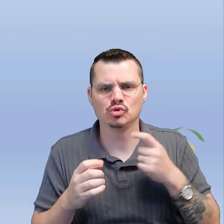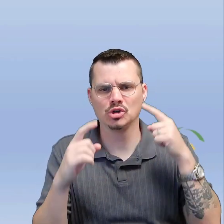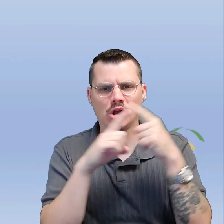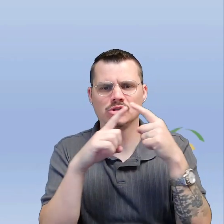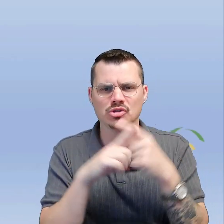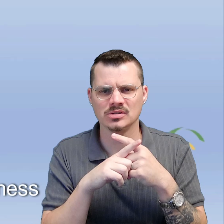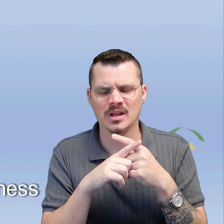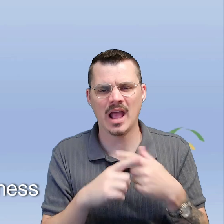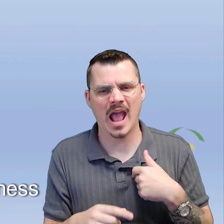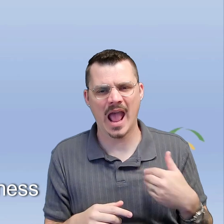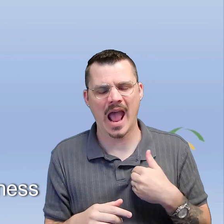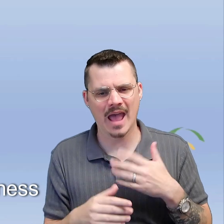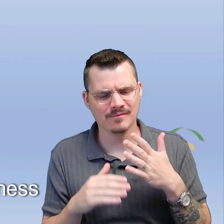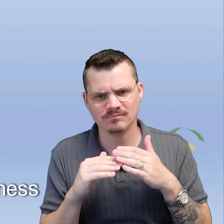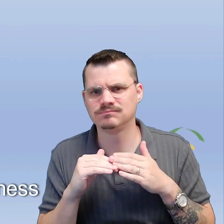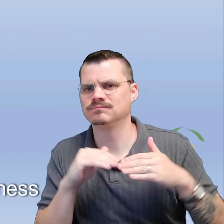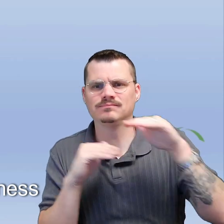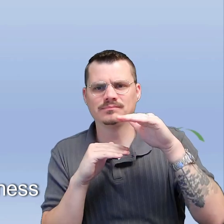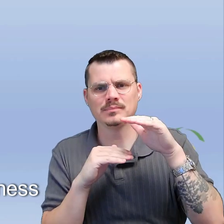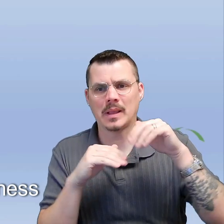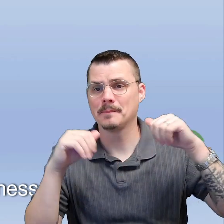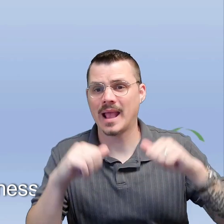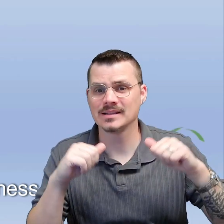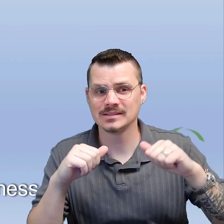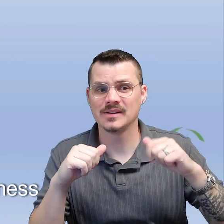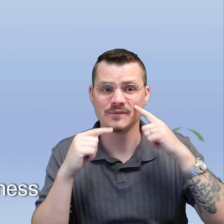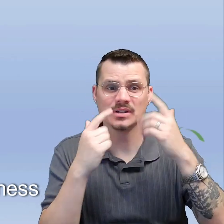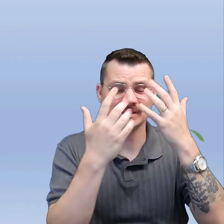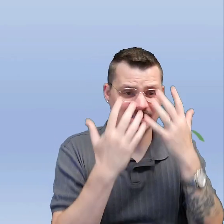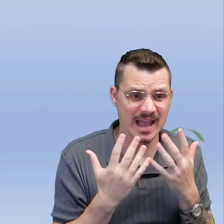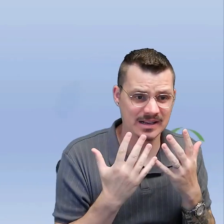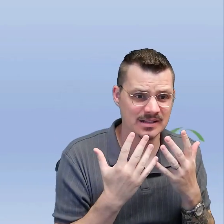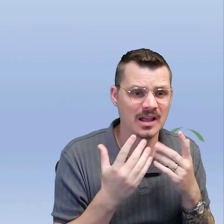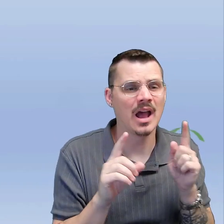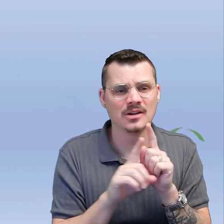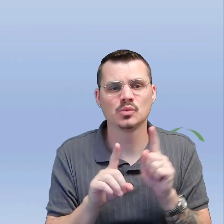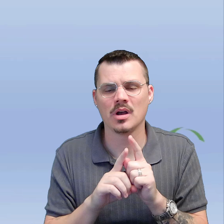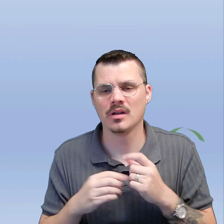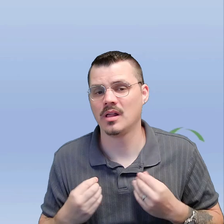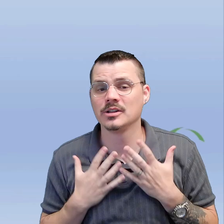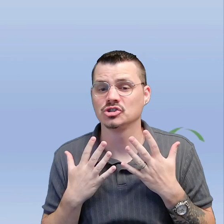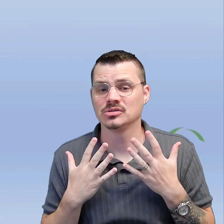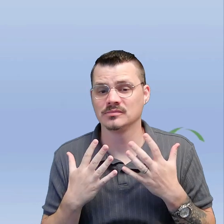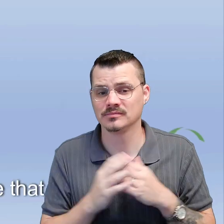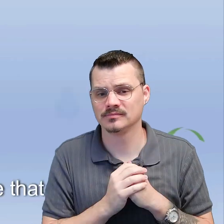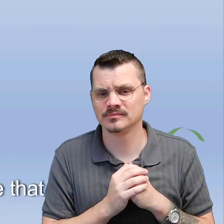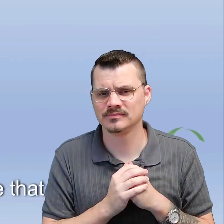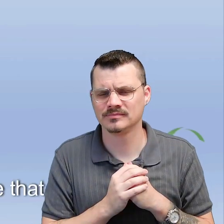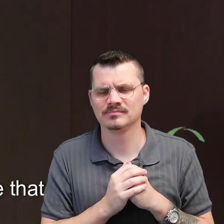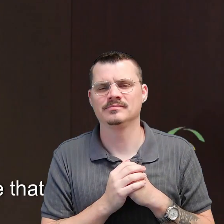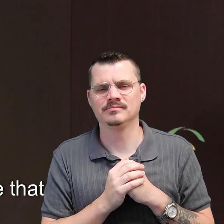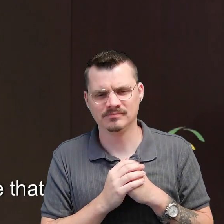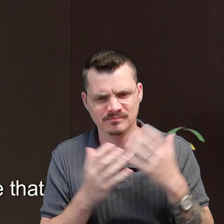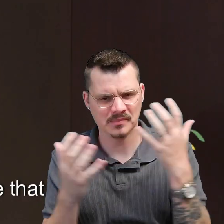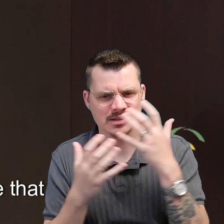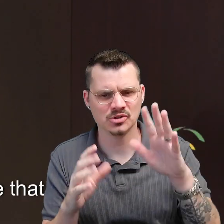contradictions, I have an overacute capacity for sadness as well as elation. What an